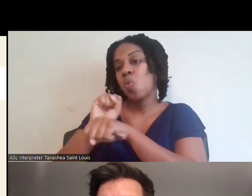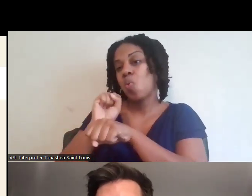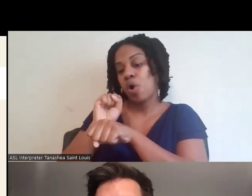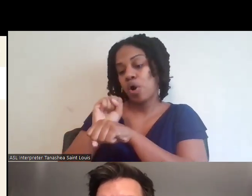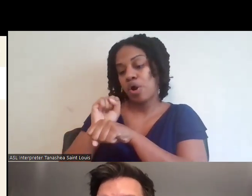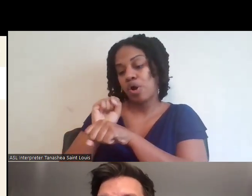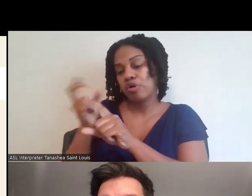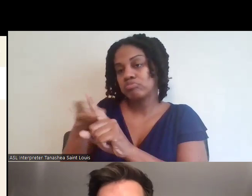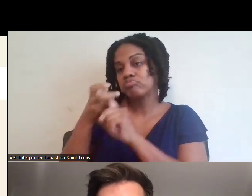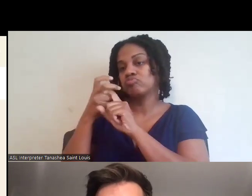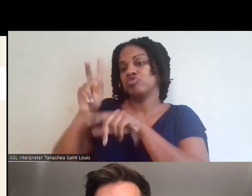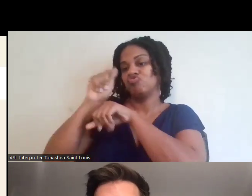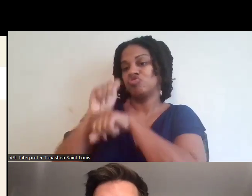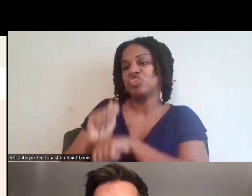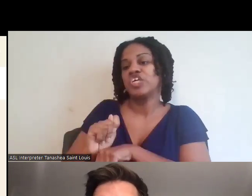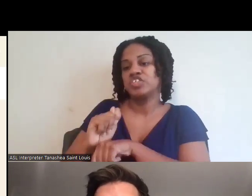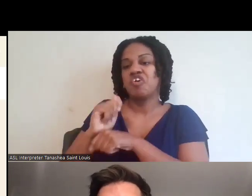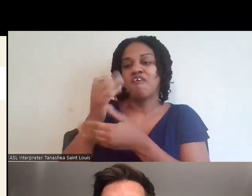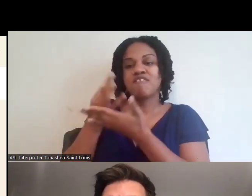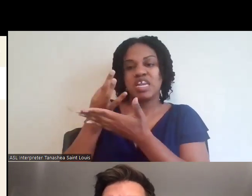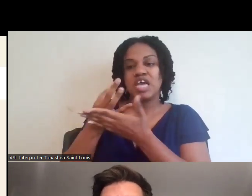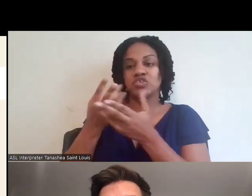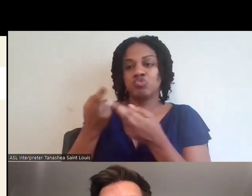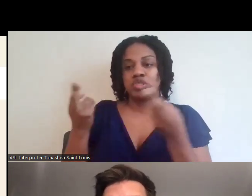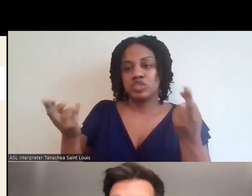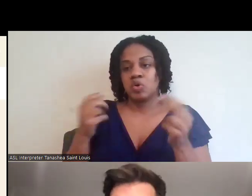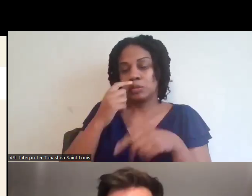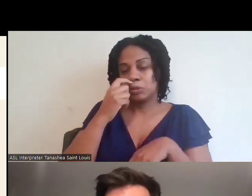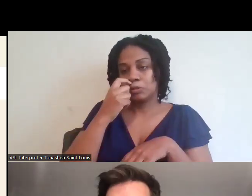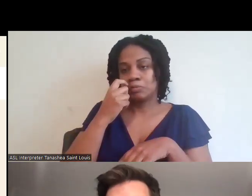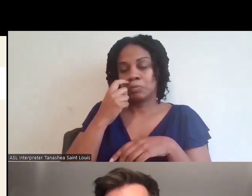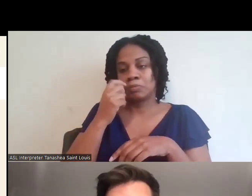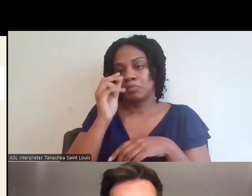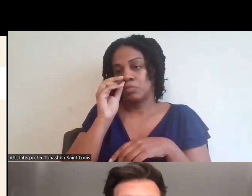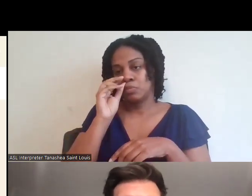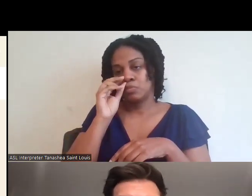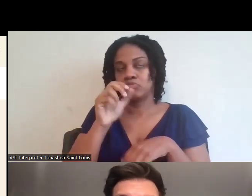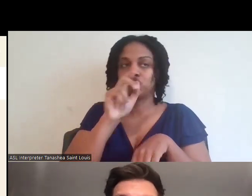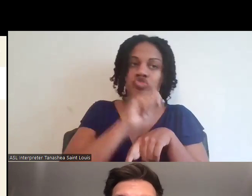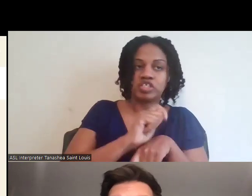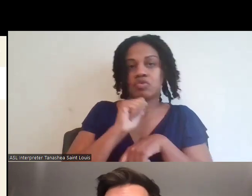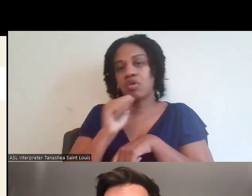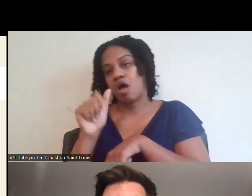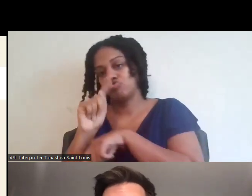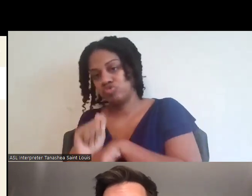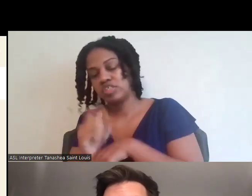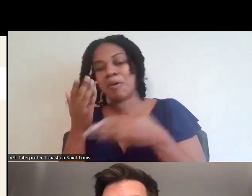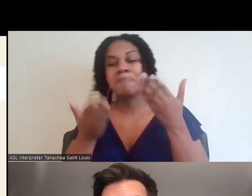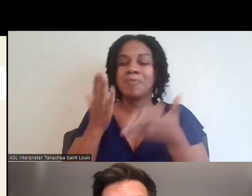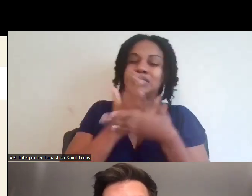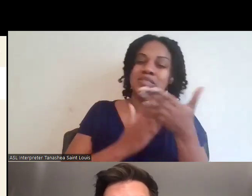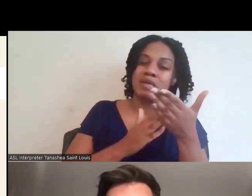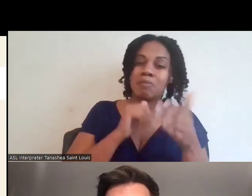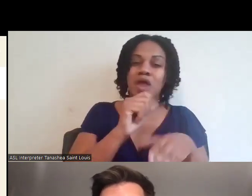in additional financial resources in sort of traditional ways and non-traditional ways. Maybe some of those